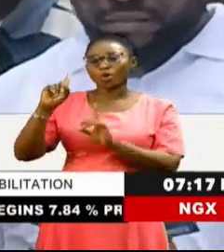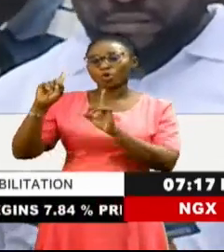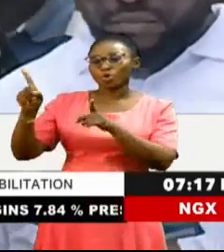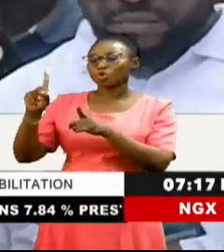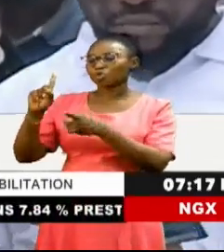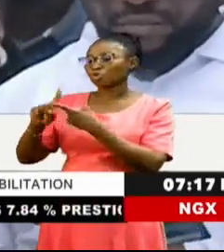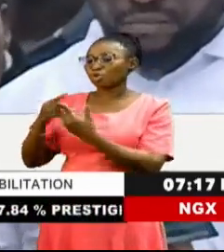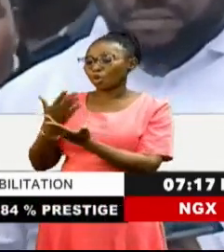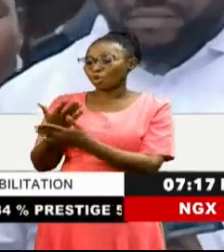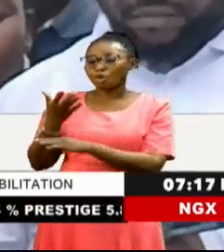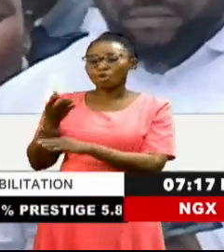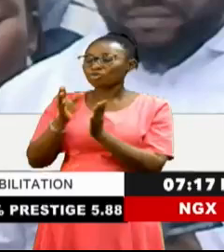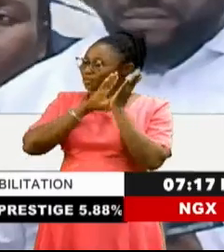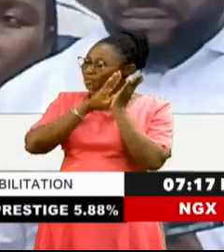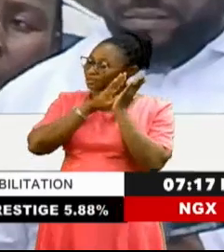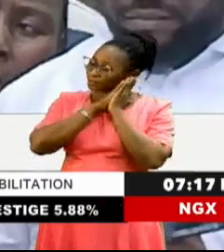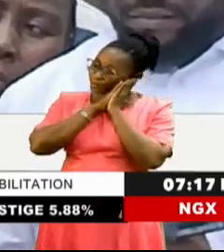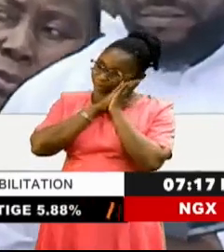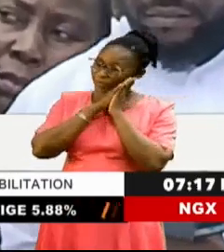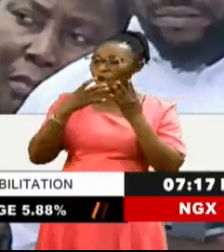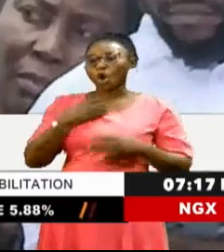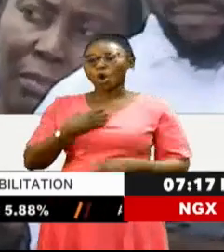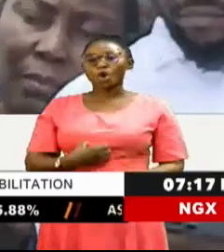bed hungry.